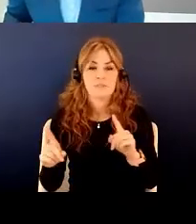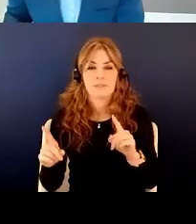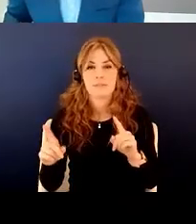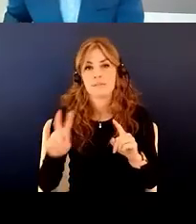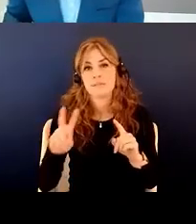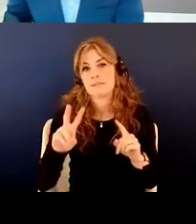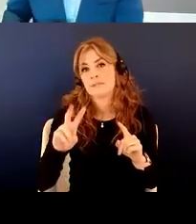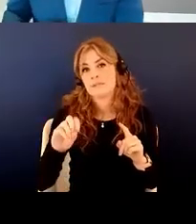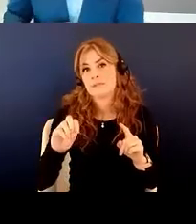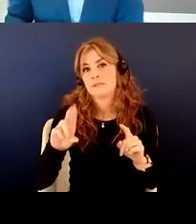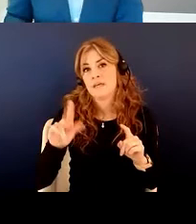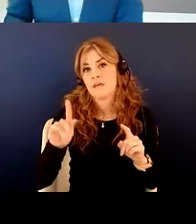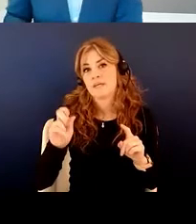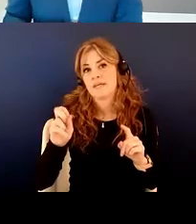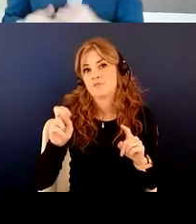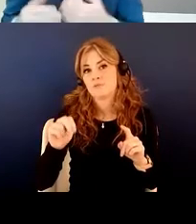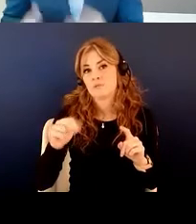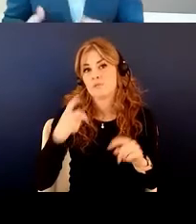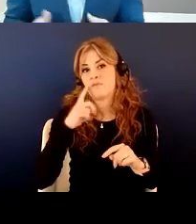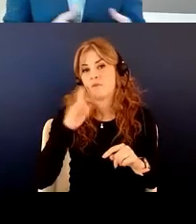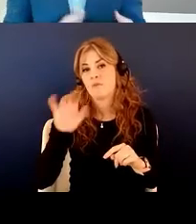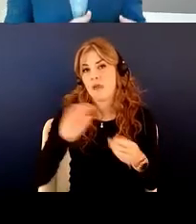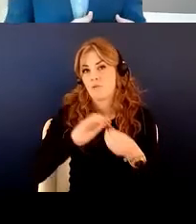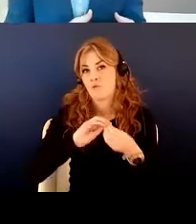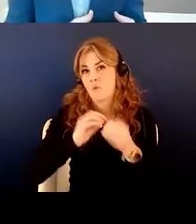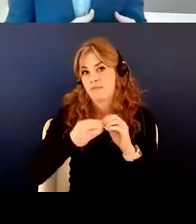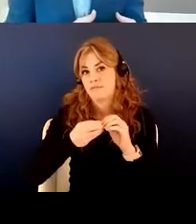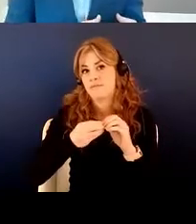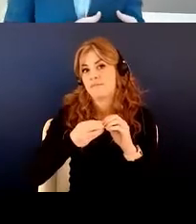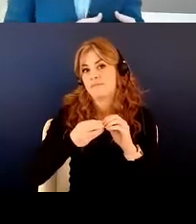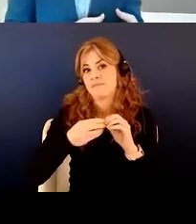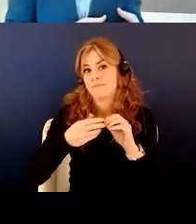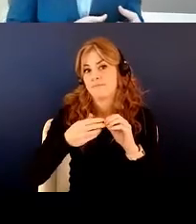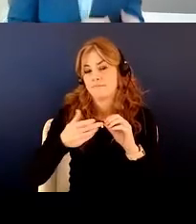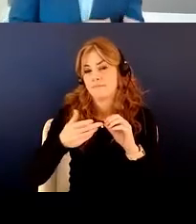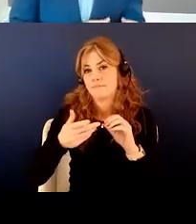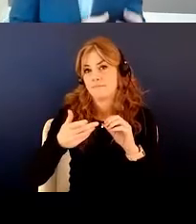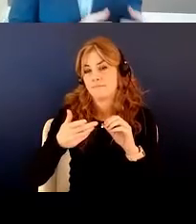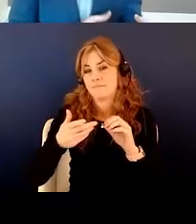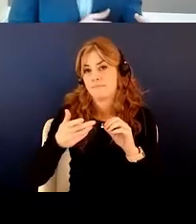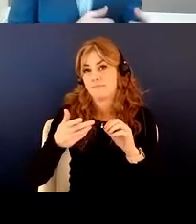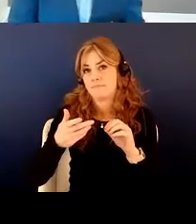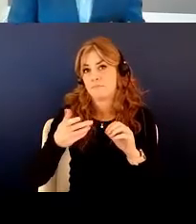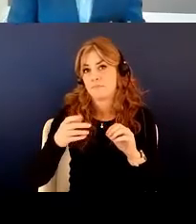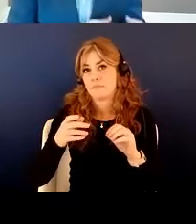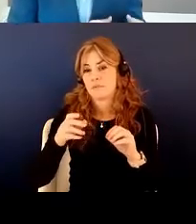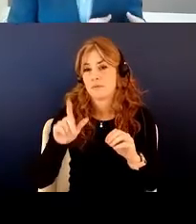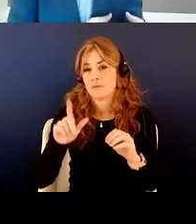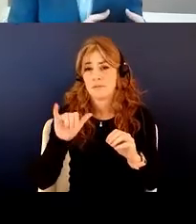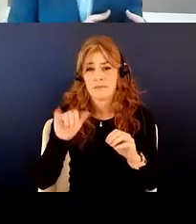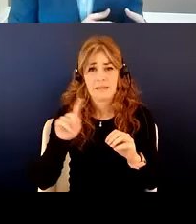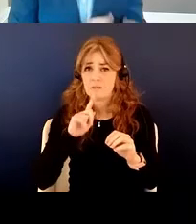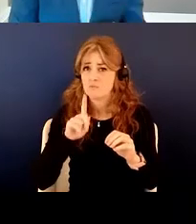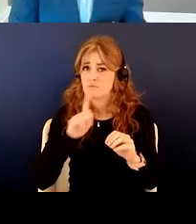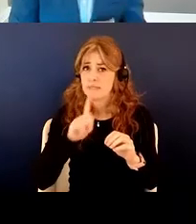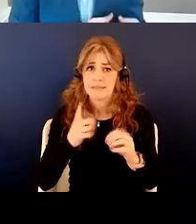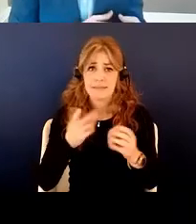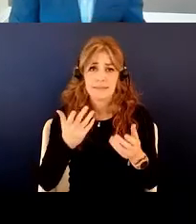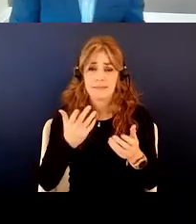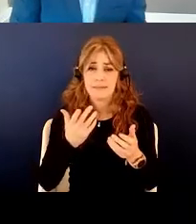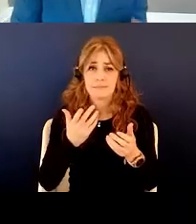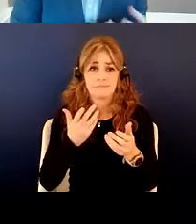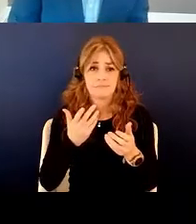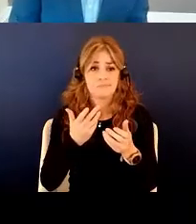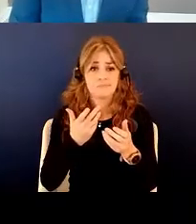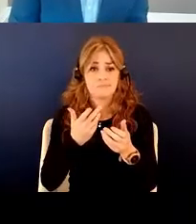correlation coefficient. For the most part, I think the literature is stuck pretty much to collecting